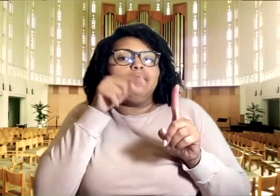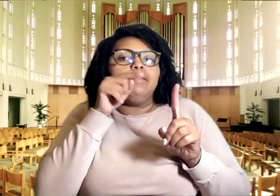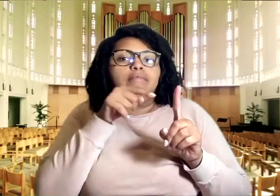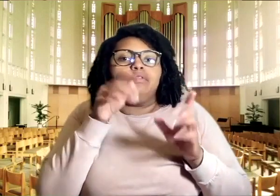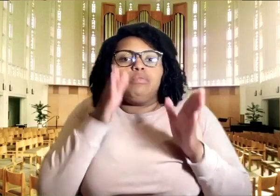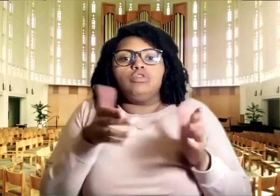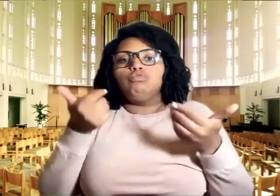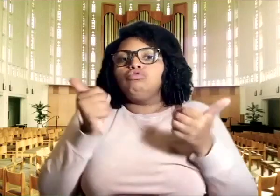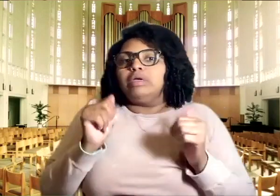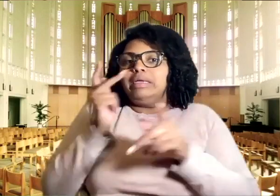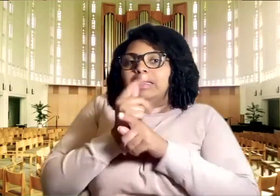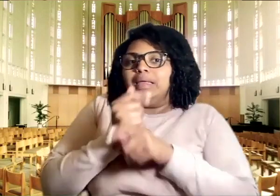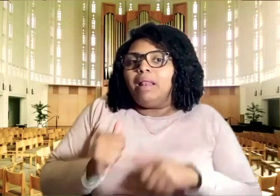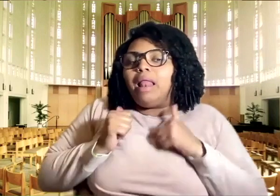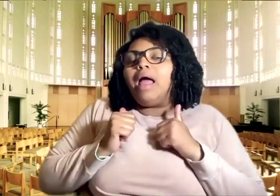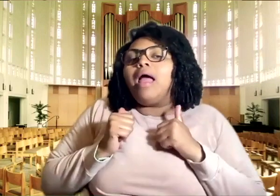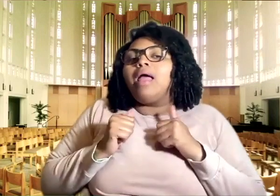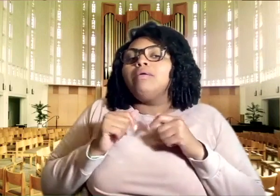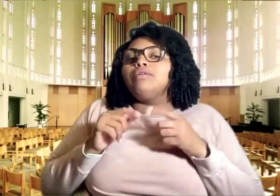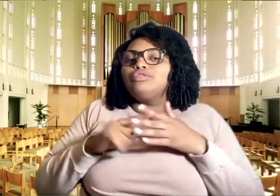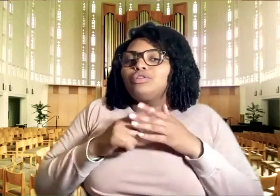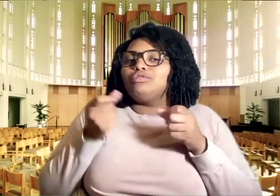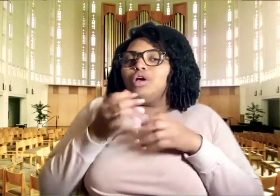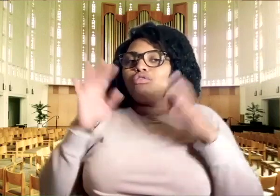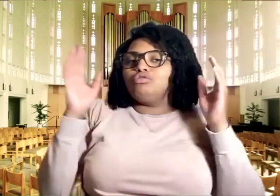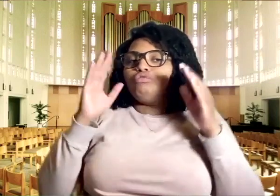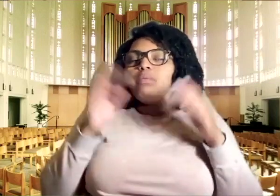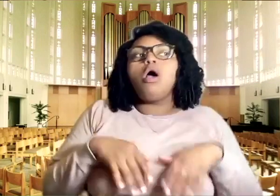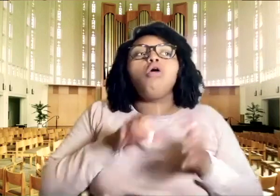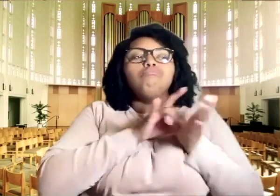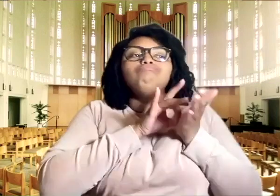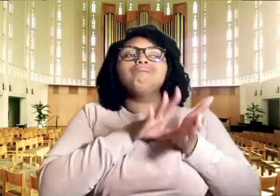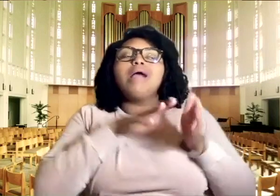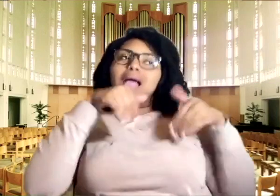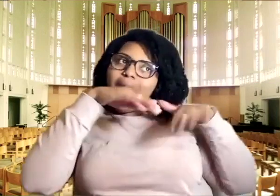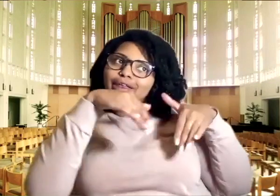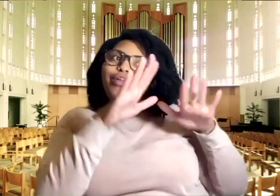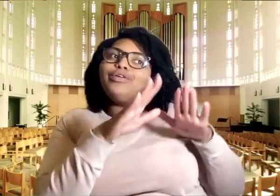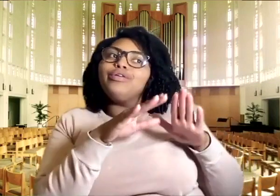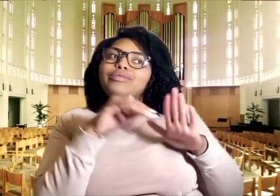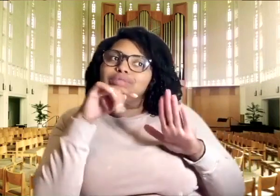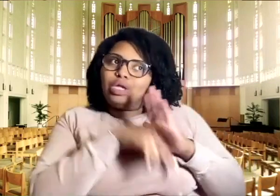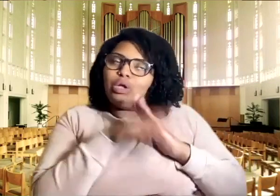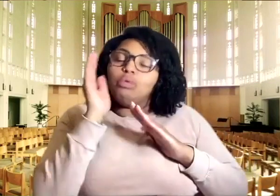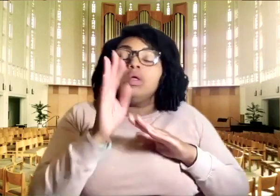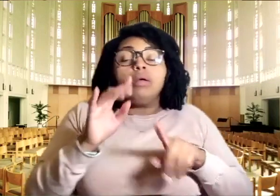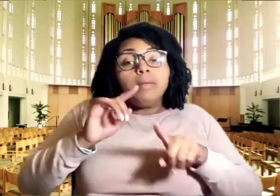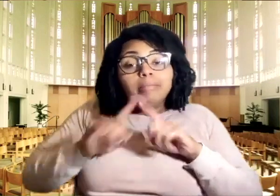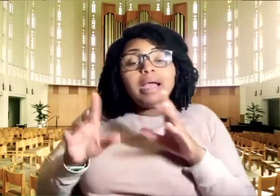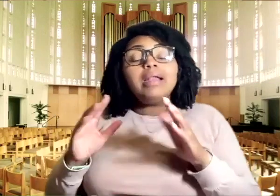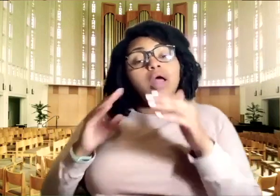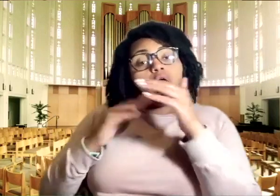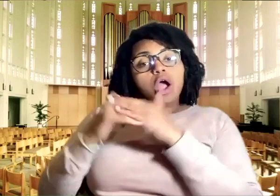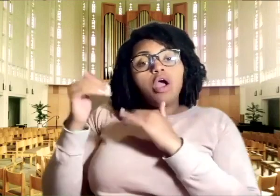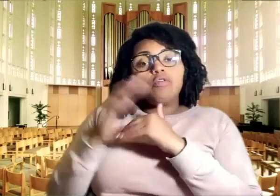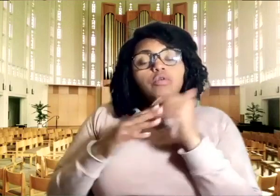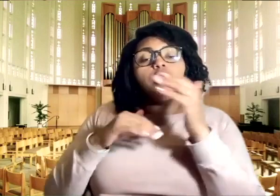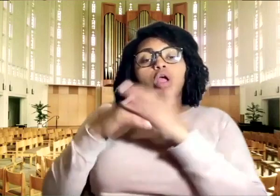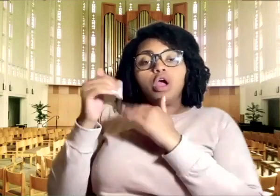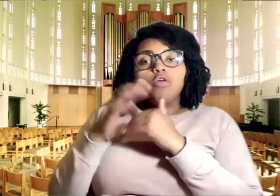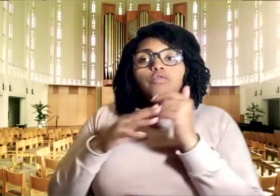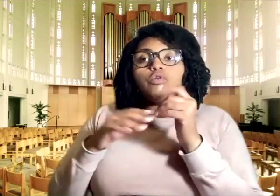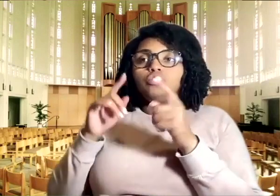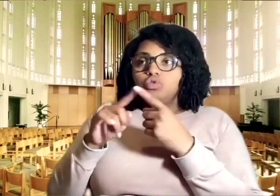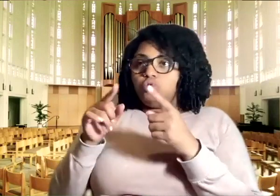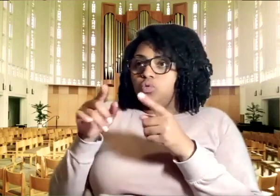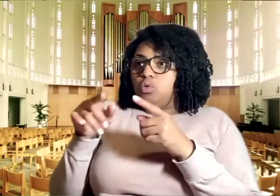here. Comfort, comfort, Abishag. Comfort, comfort to all of you who have found